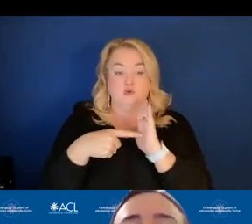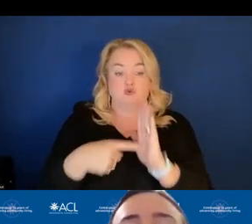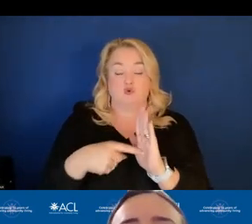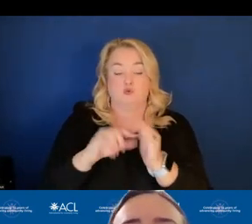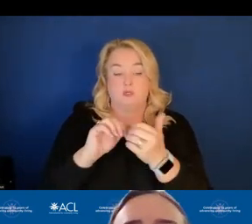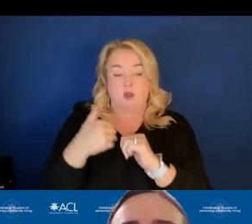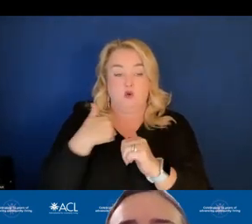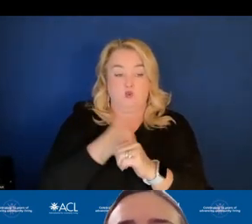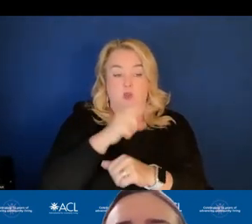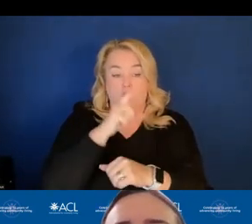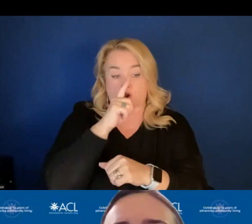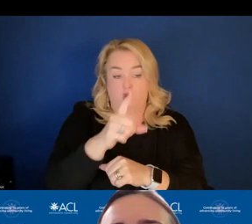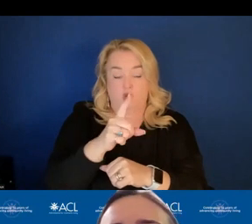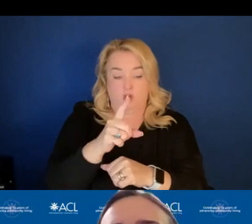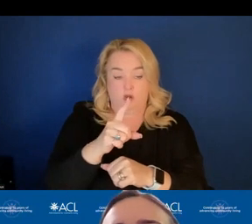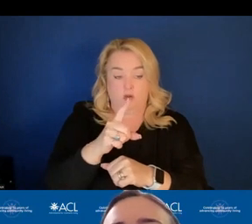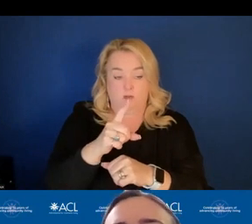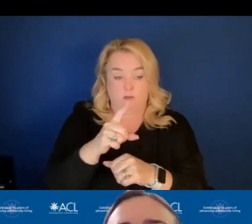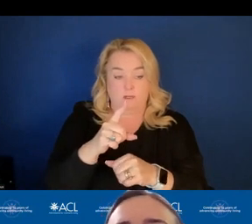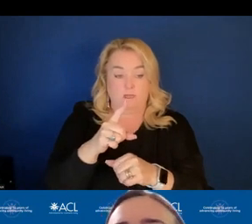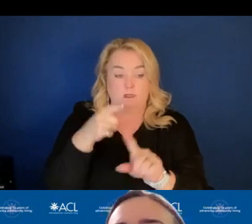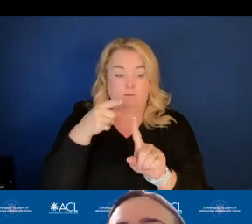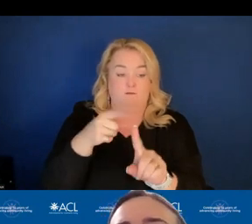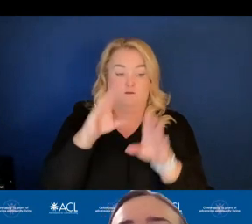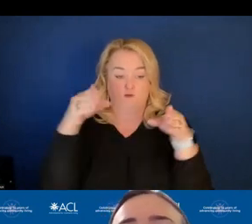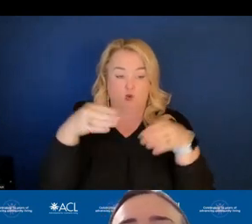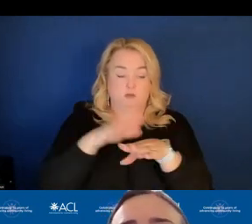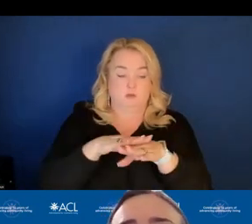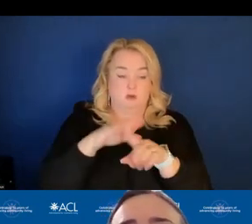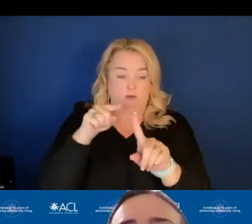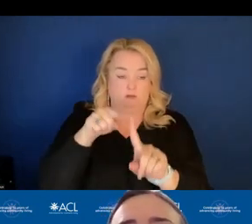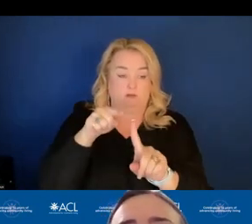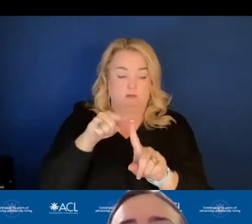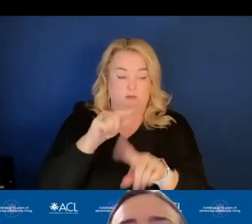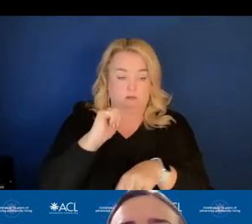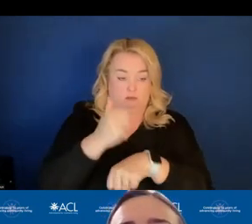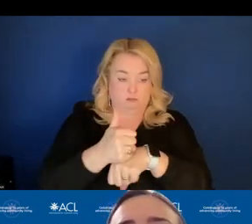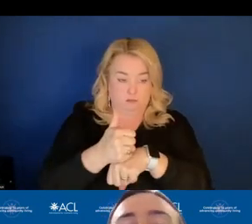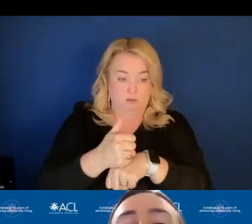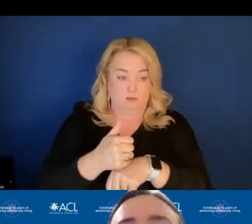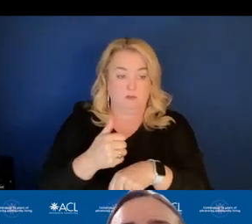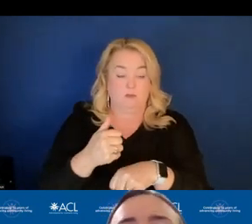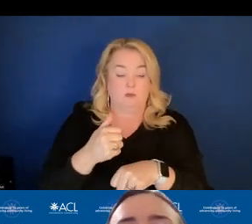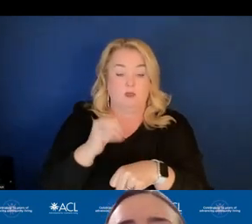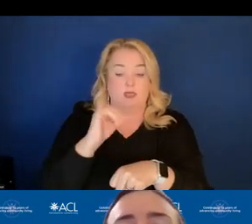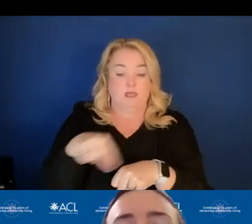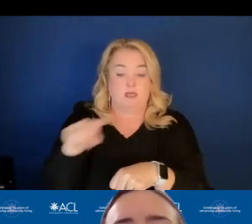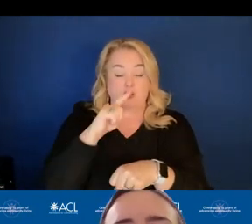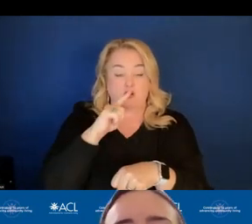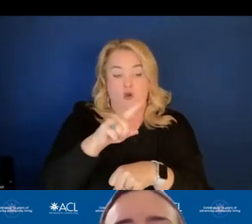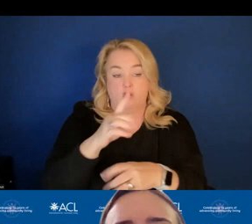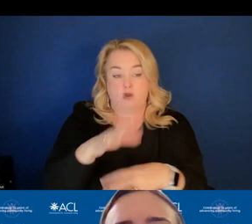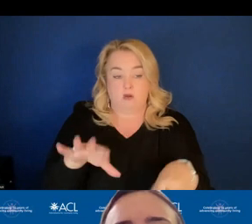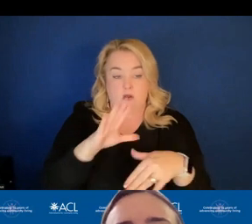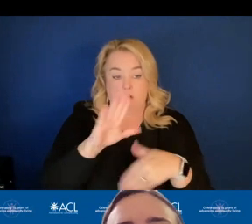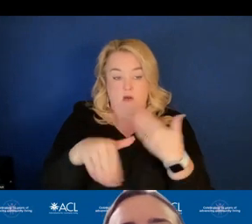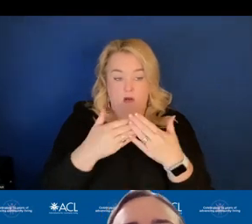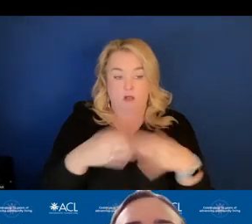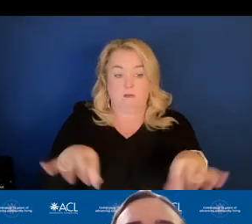how we are a cross-sector initiative. These partners provide critical insight and input that help shape Connect to